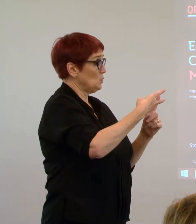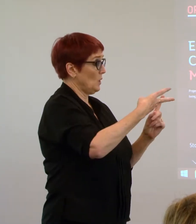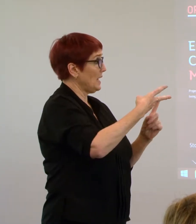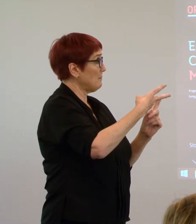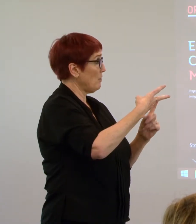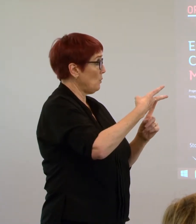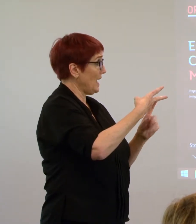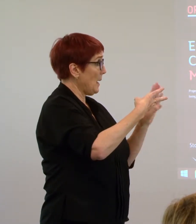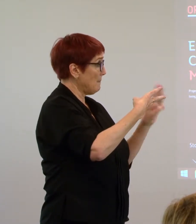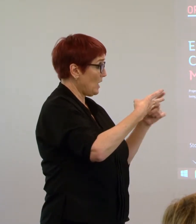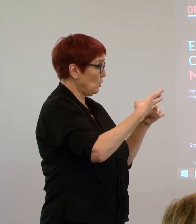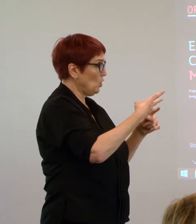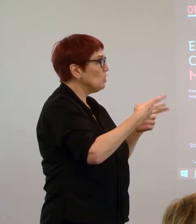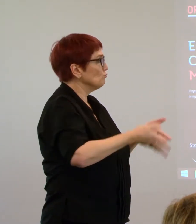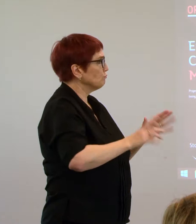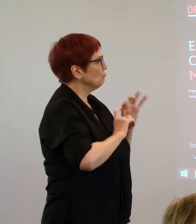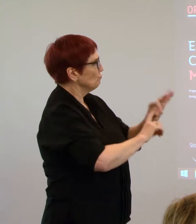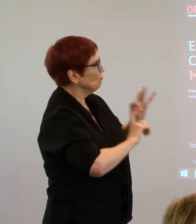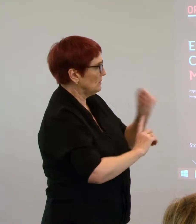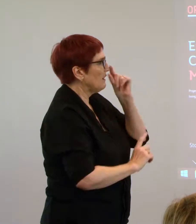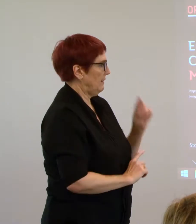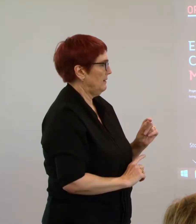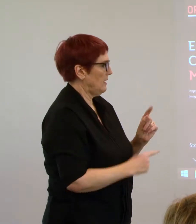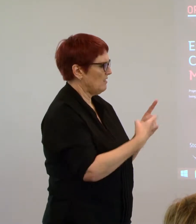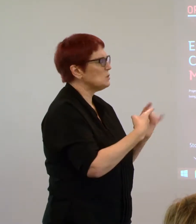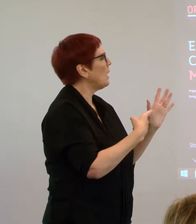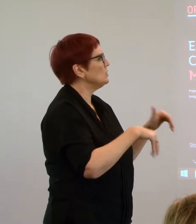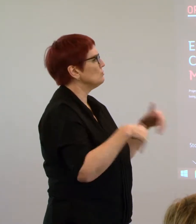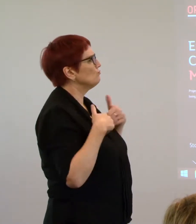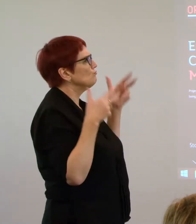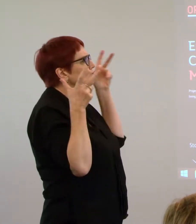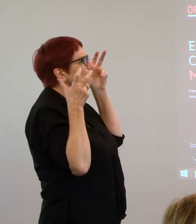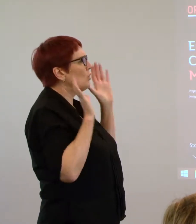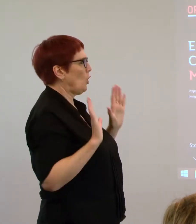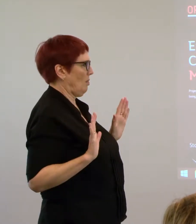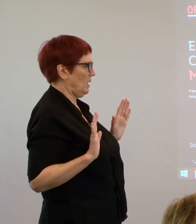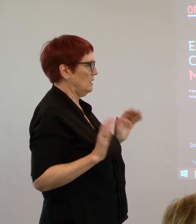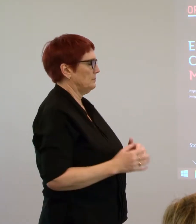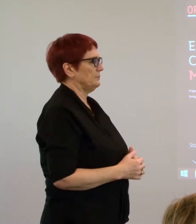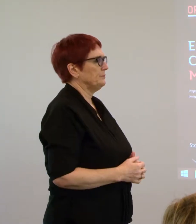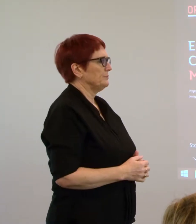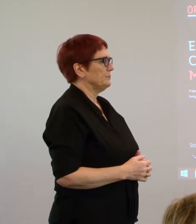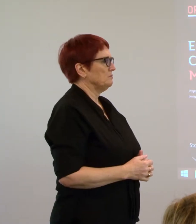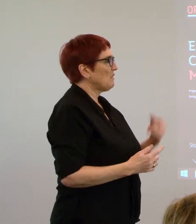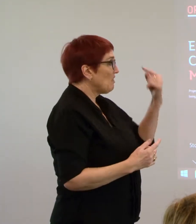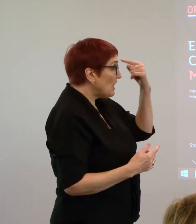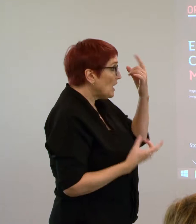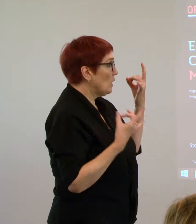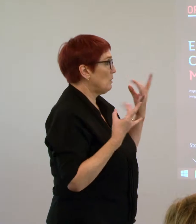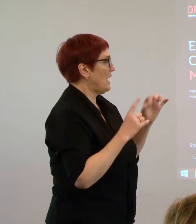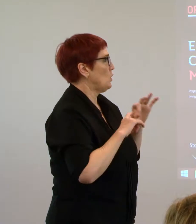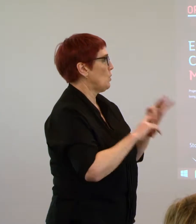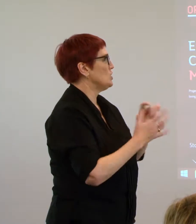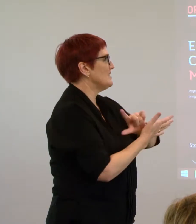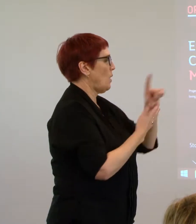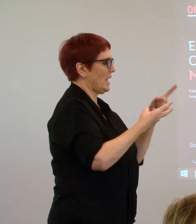want you to and expect you to engage as much as possible. Please listen and think and have some questions ready for